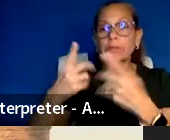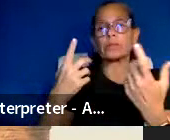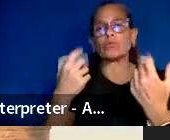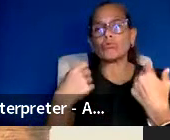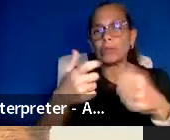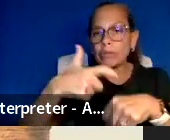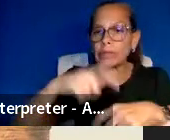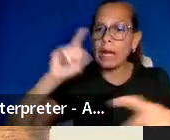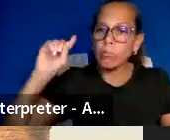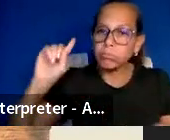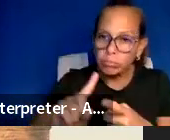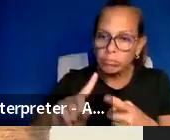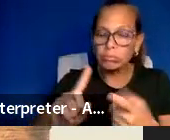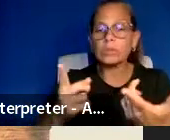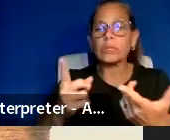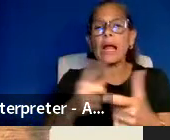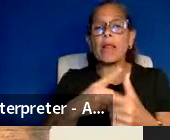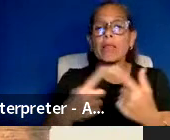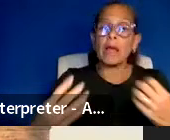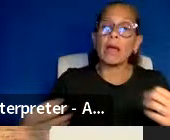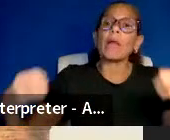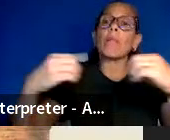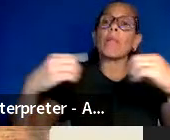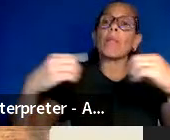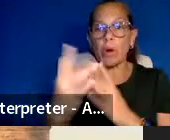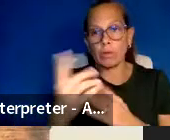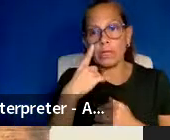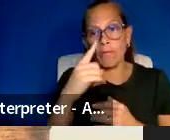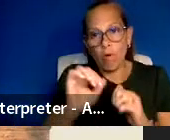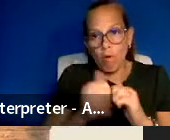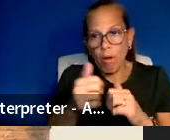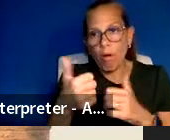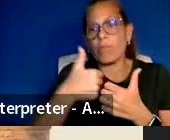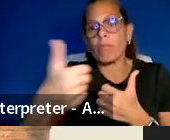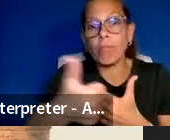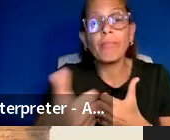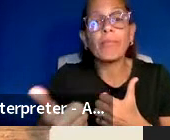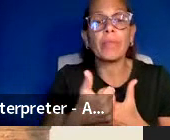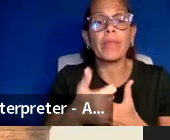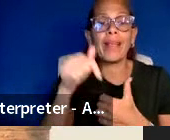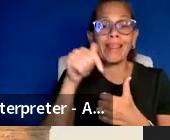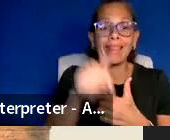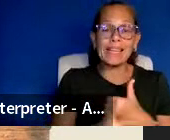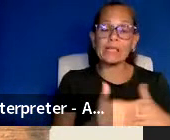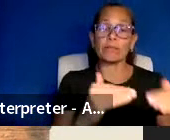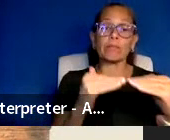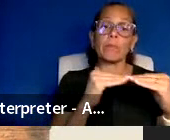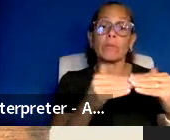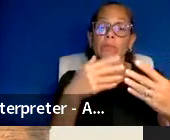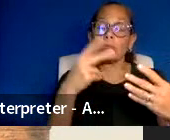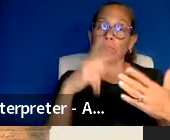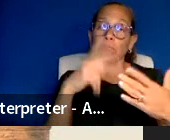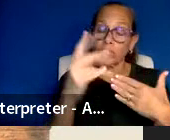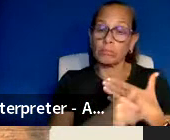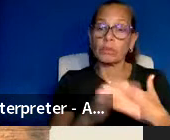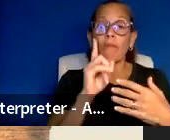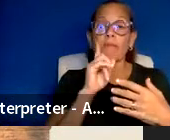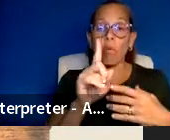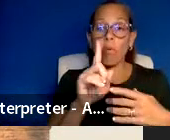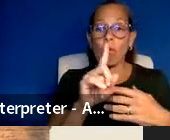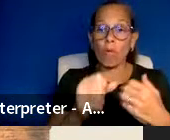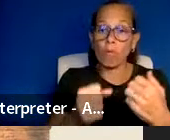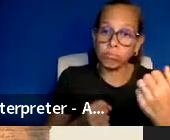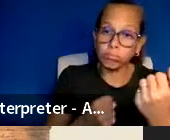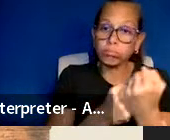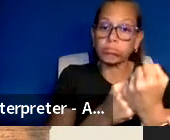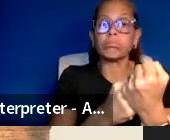times, and expanding mass transit options. This is an equity project, which will go again create and bolster